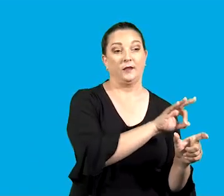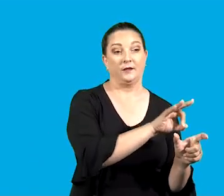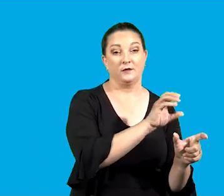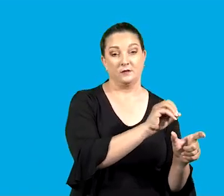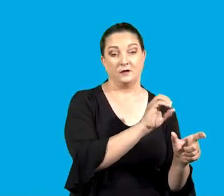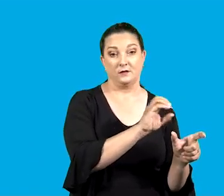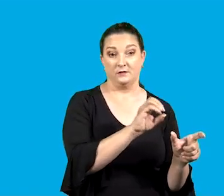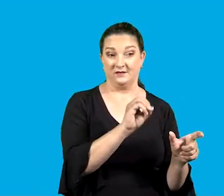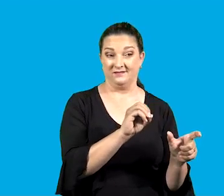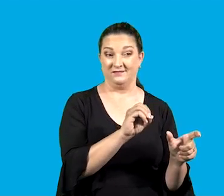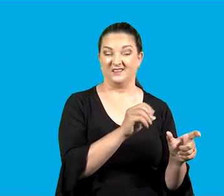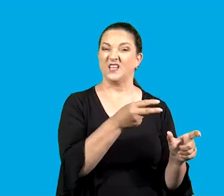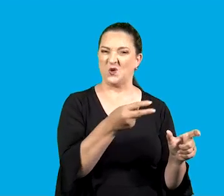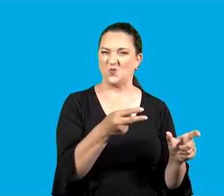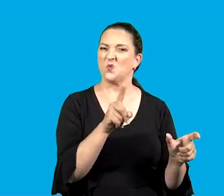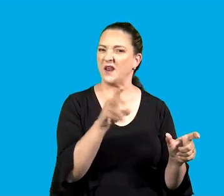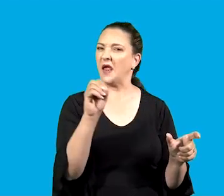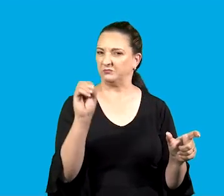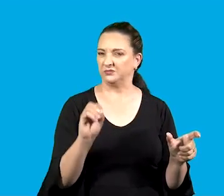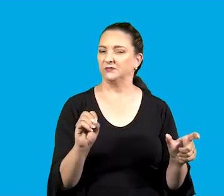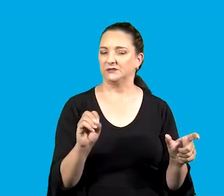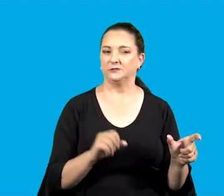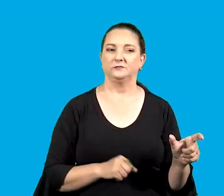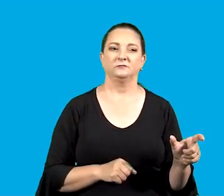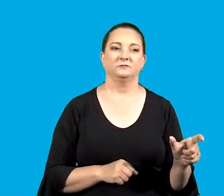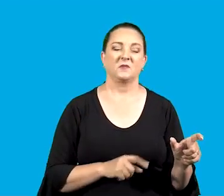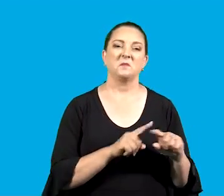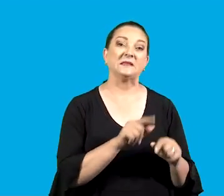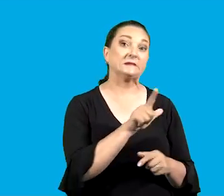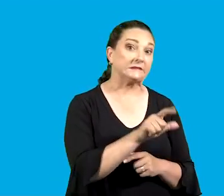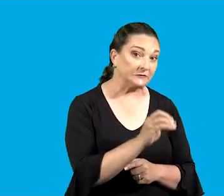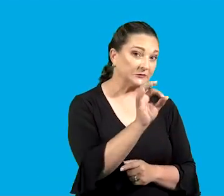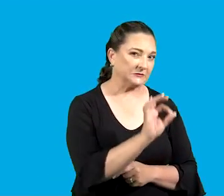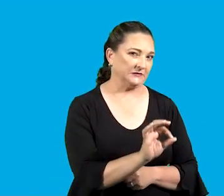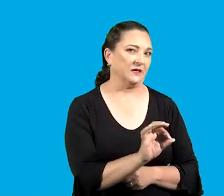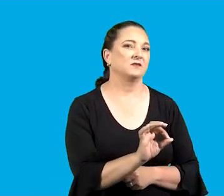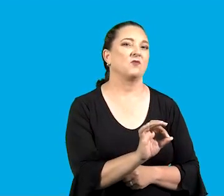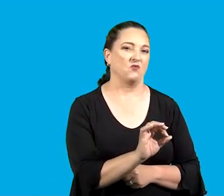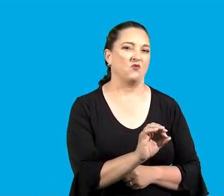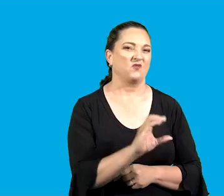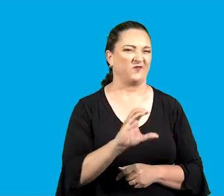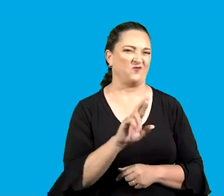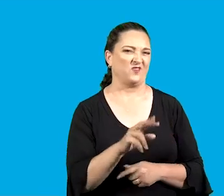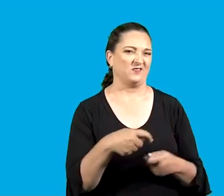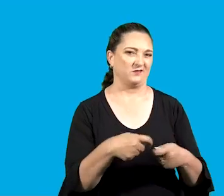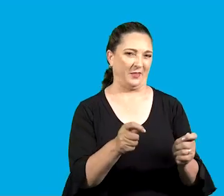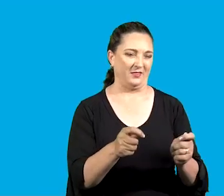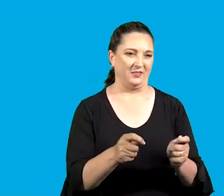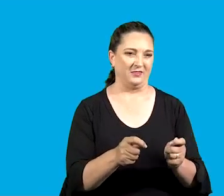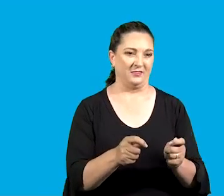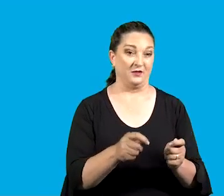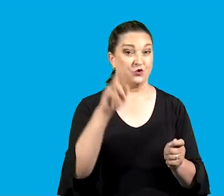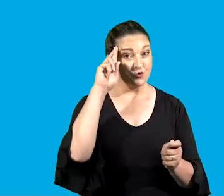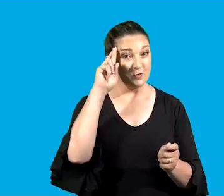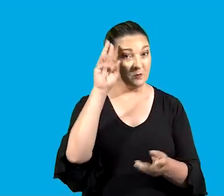And we know, as we have been told, that 70% is credit sales. So 70% is,